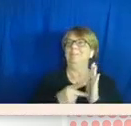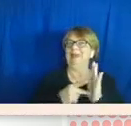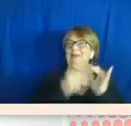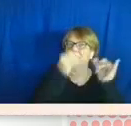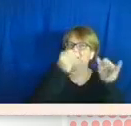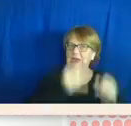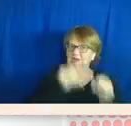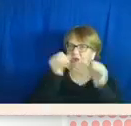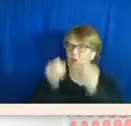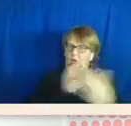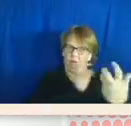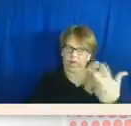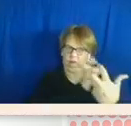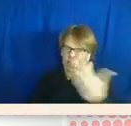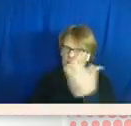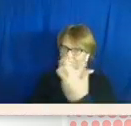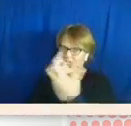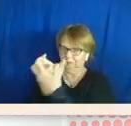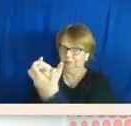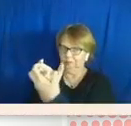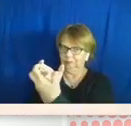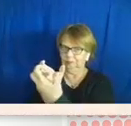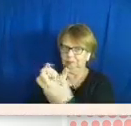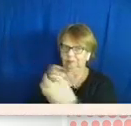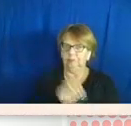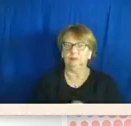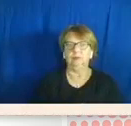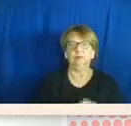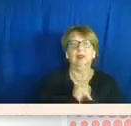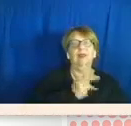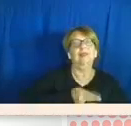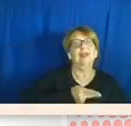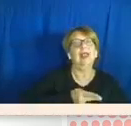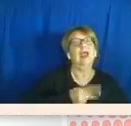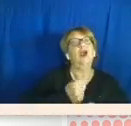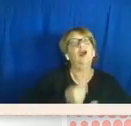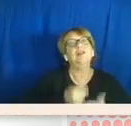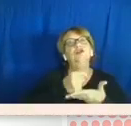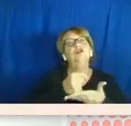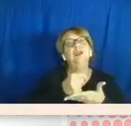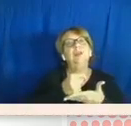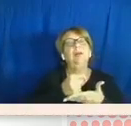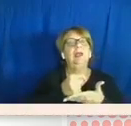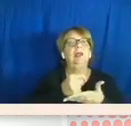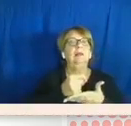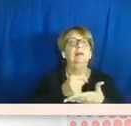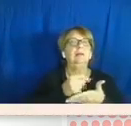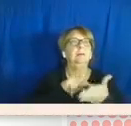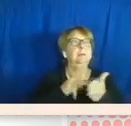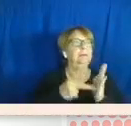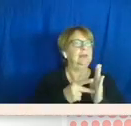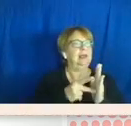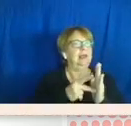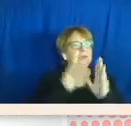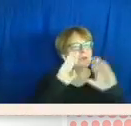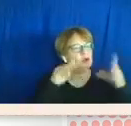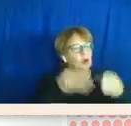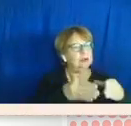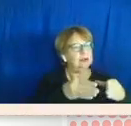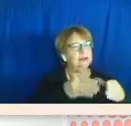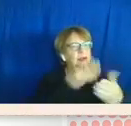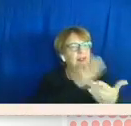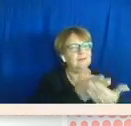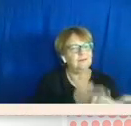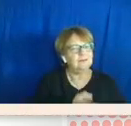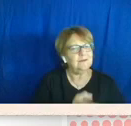individualized care and treatment. That means focusing on facts, objective evidence,